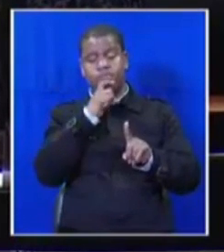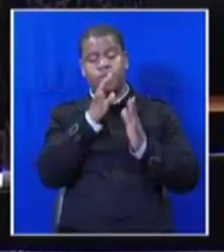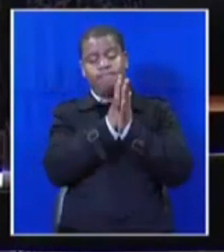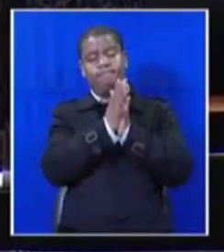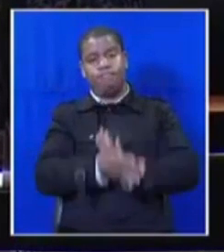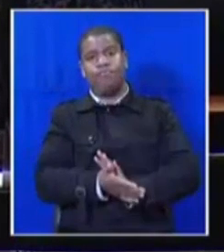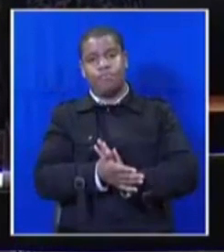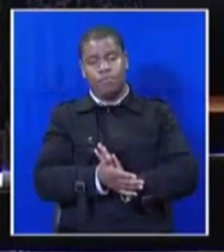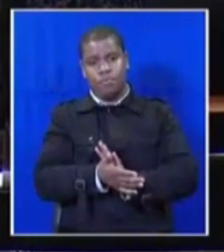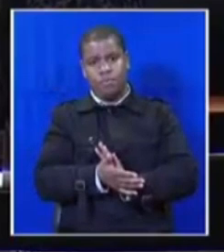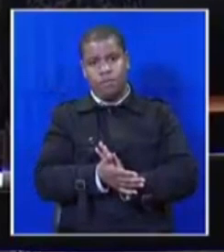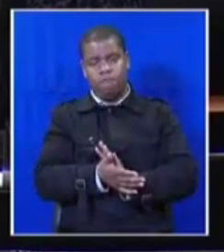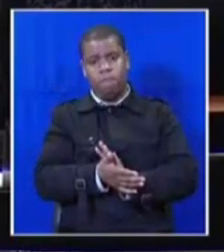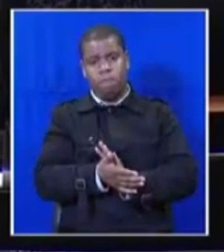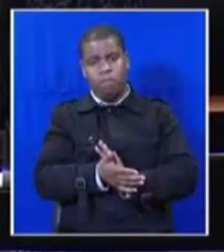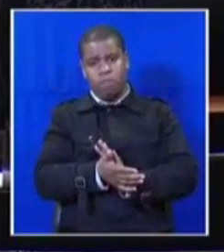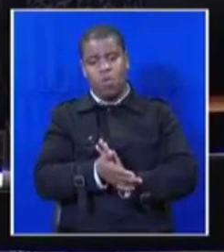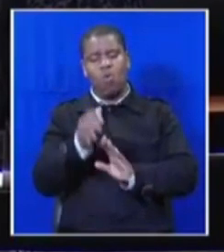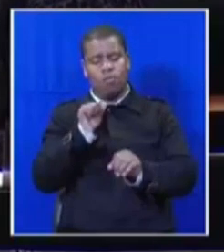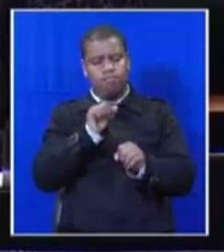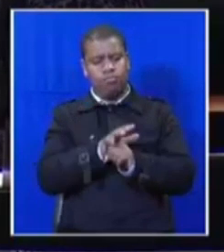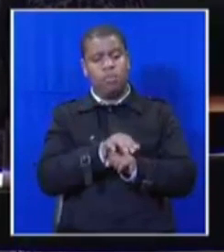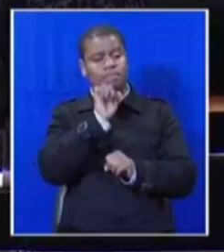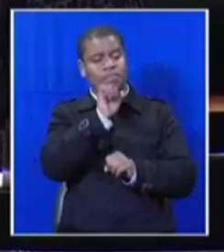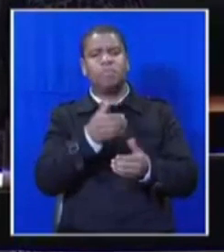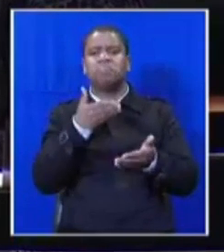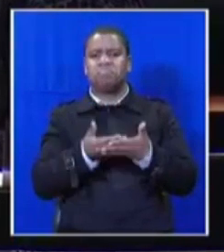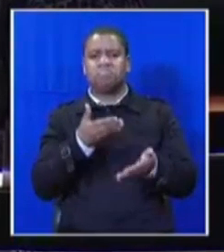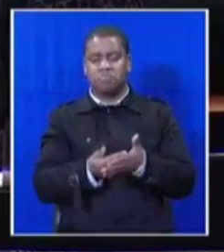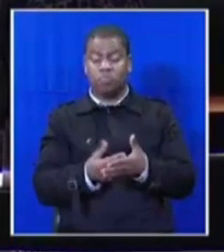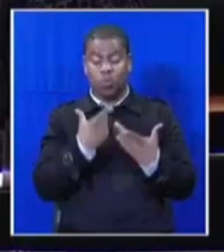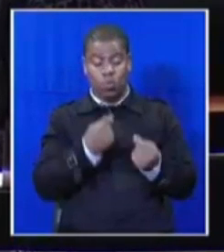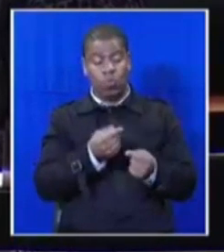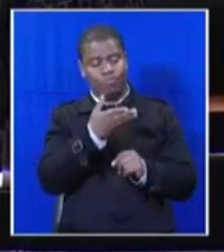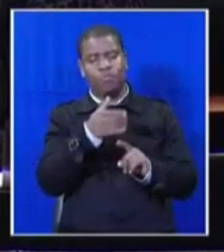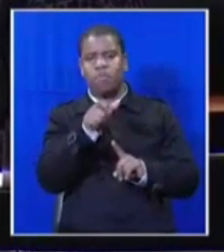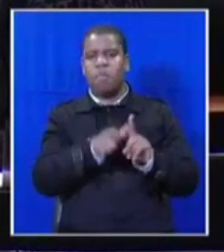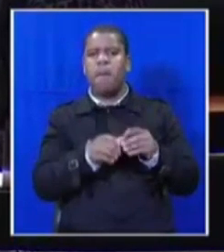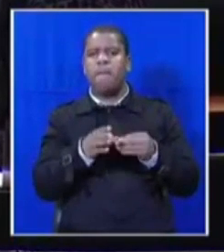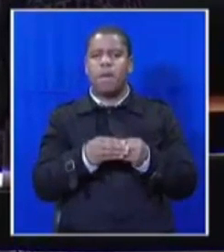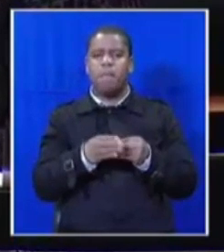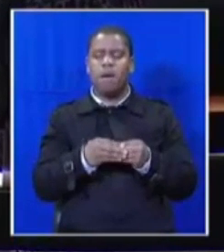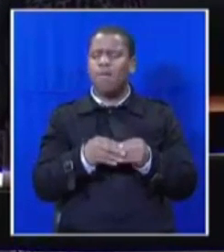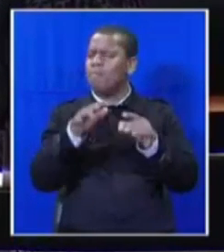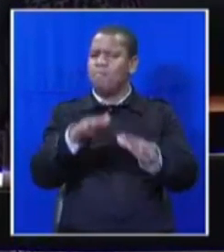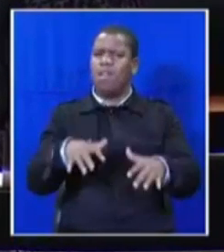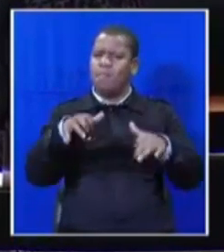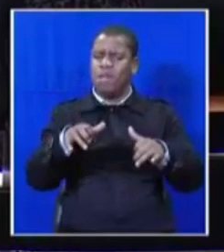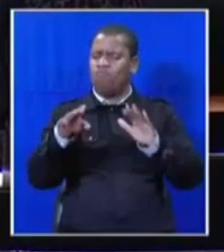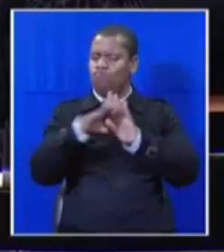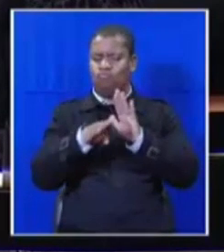improper or unworthy motives or action to that member are